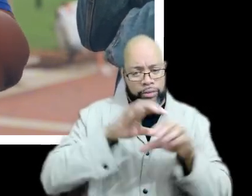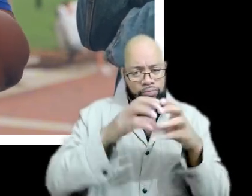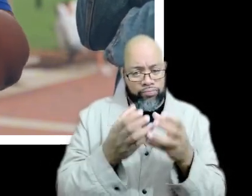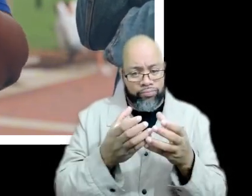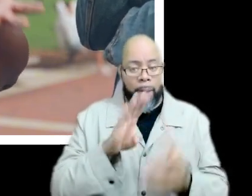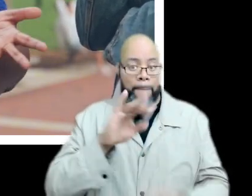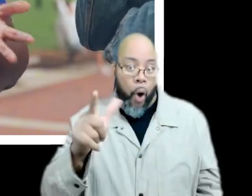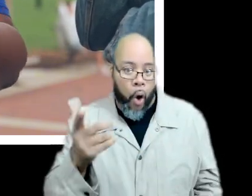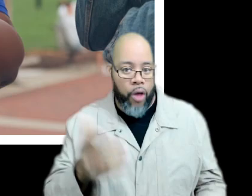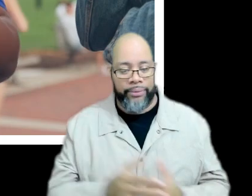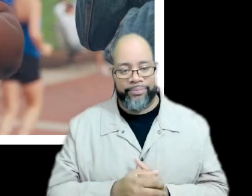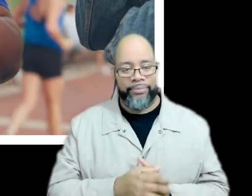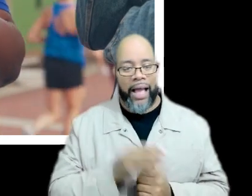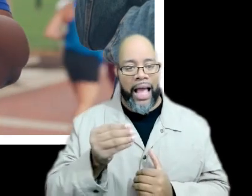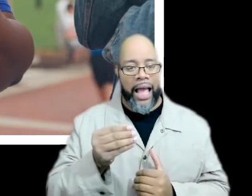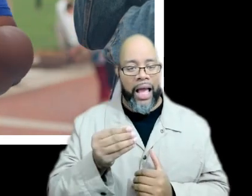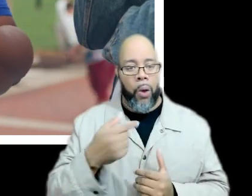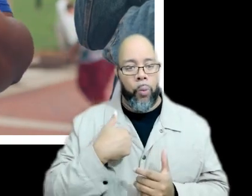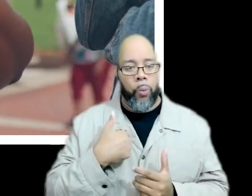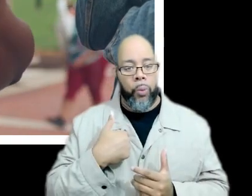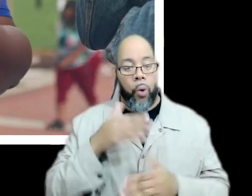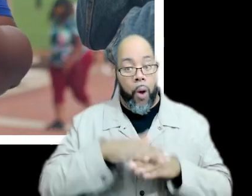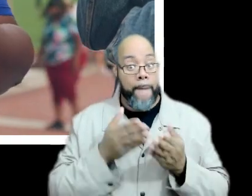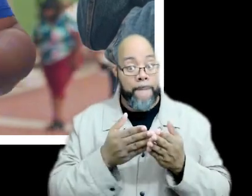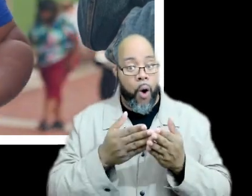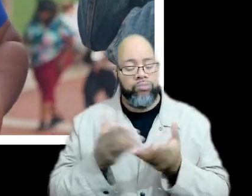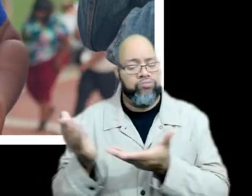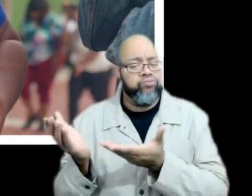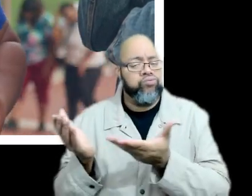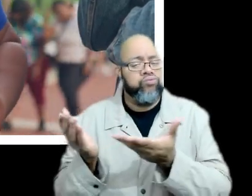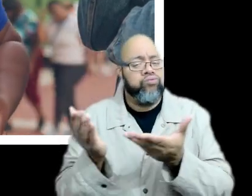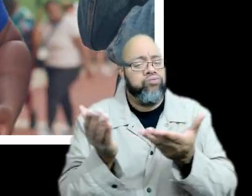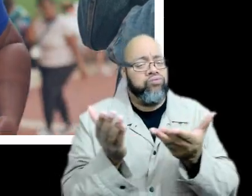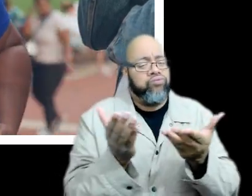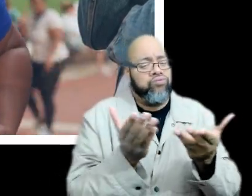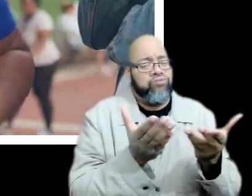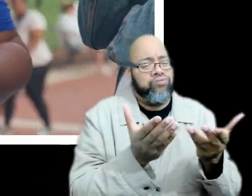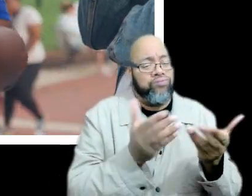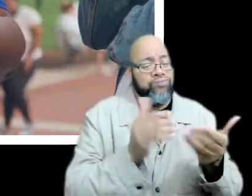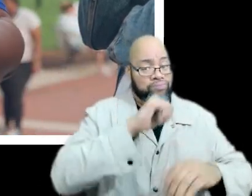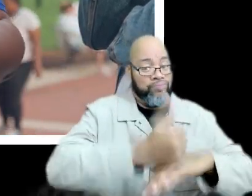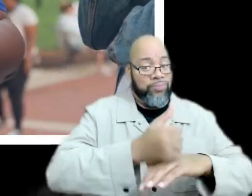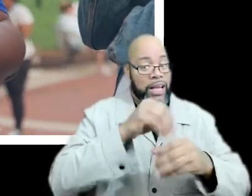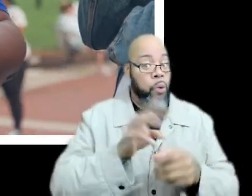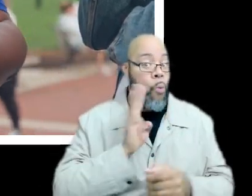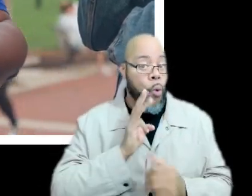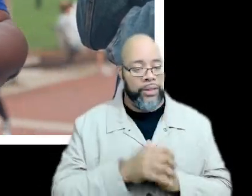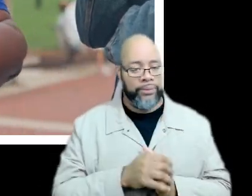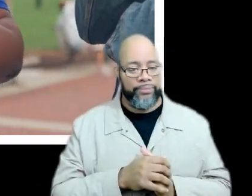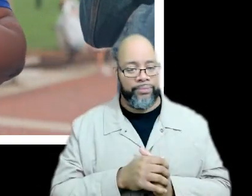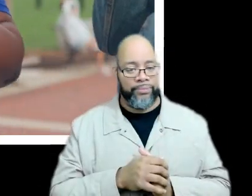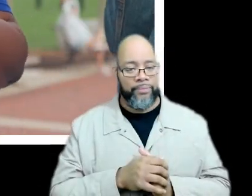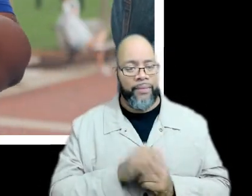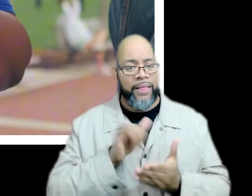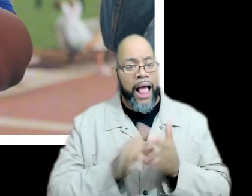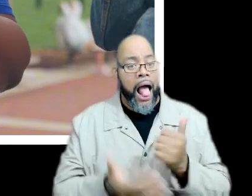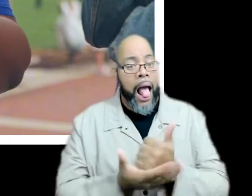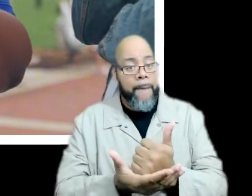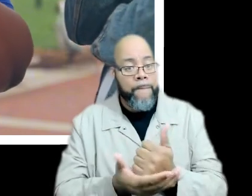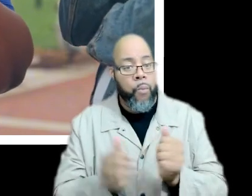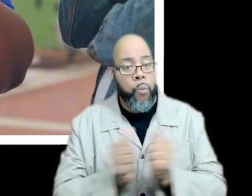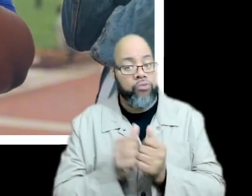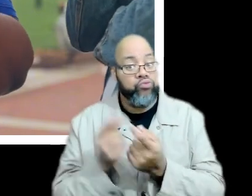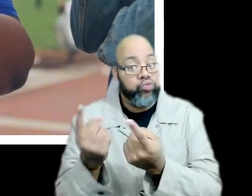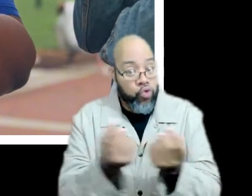circular surface, a ball, and we will get onto boats and we will basically place them out into the water. Wow. This